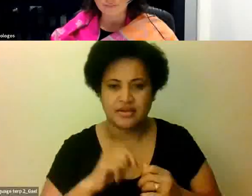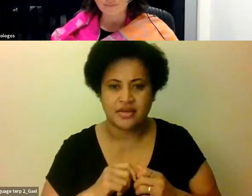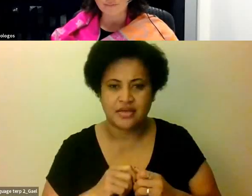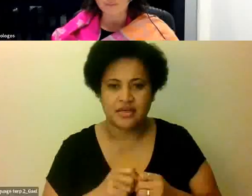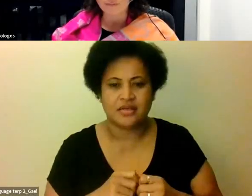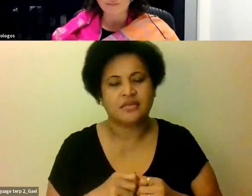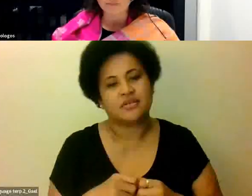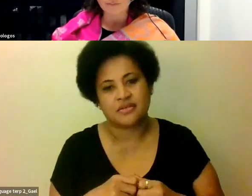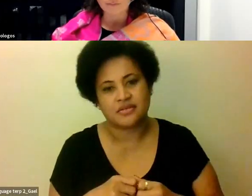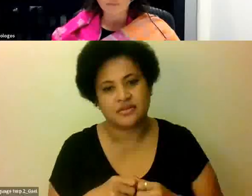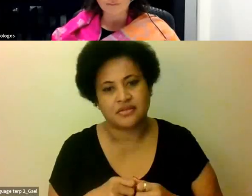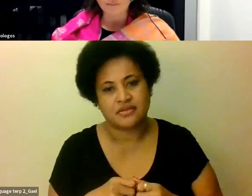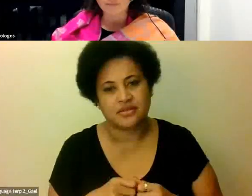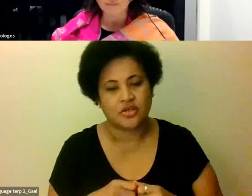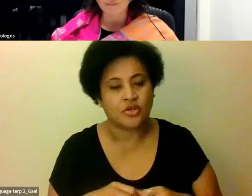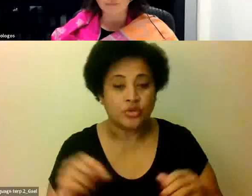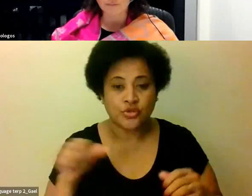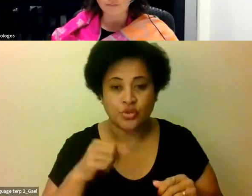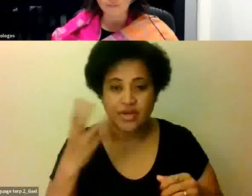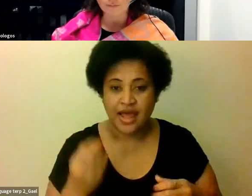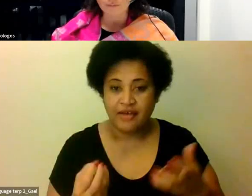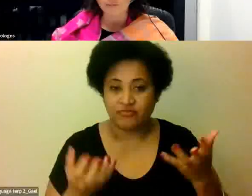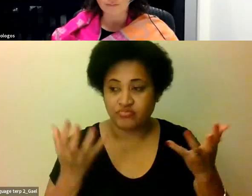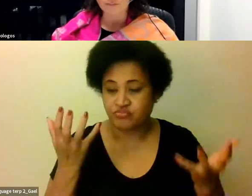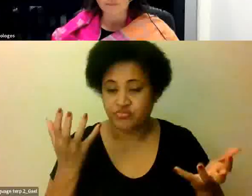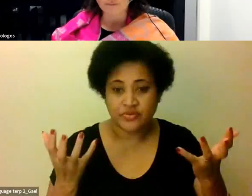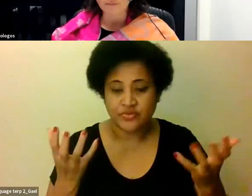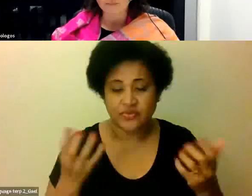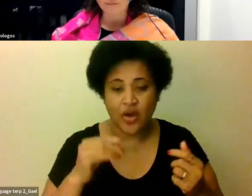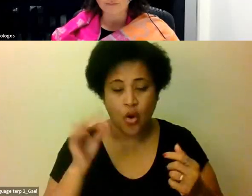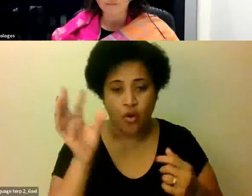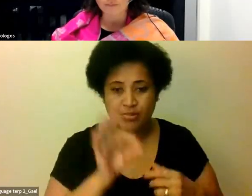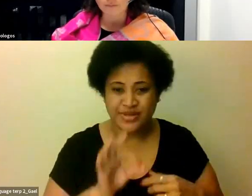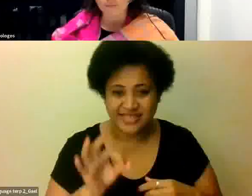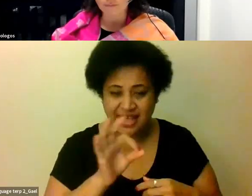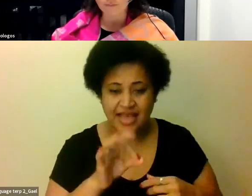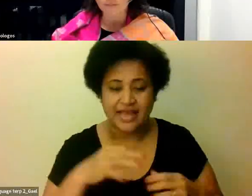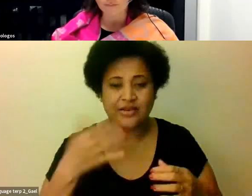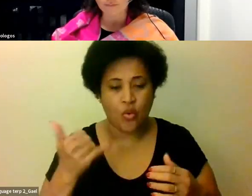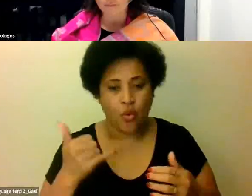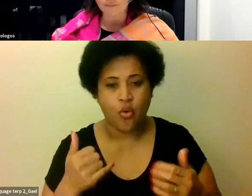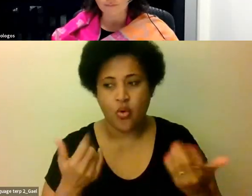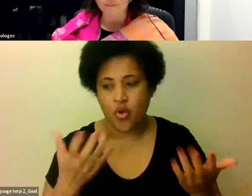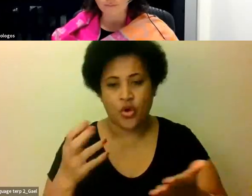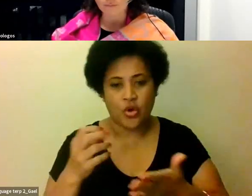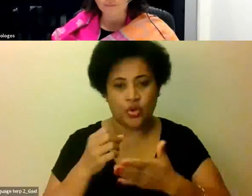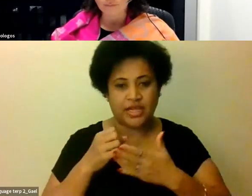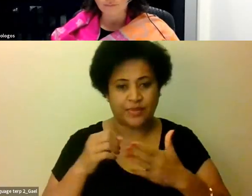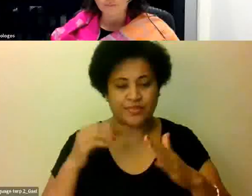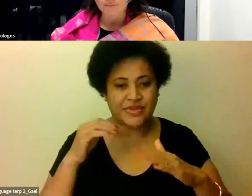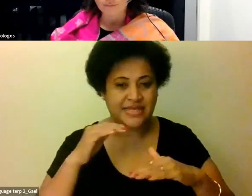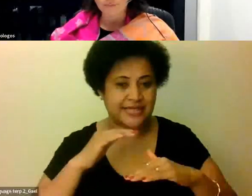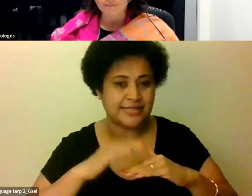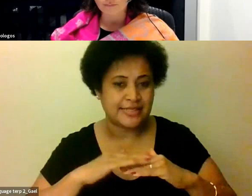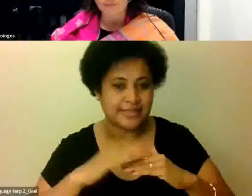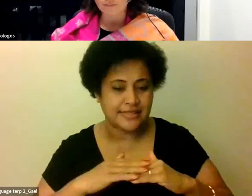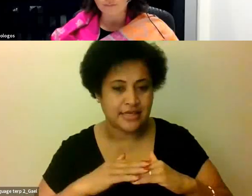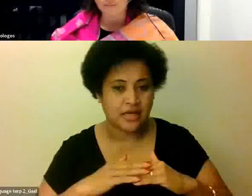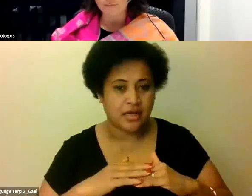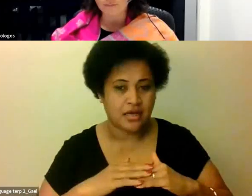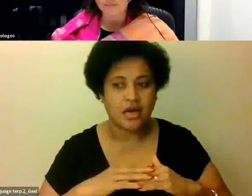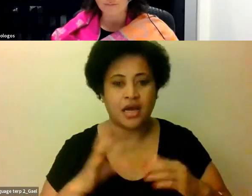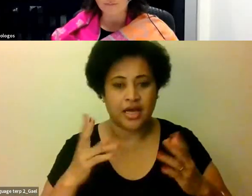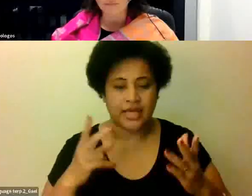quotas? Should there be, you know, reserved seats to ensure participation of diverse stakeholders in